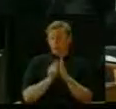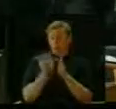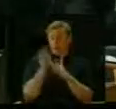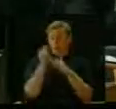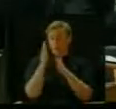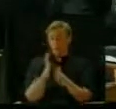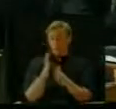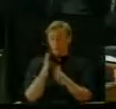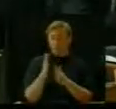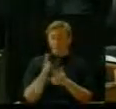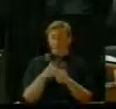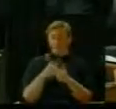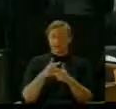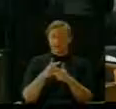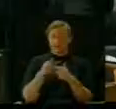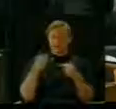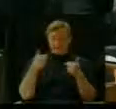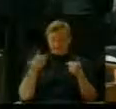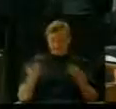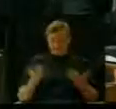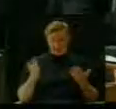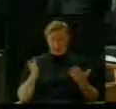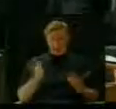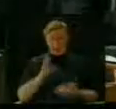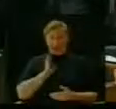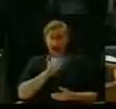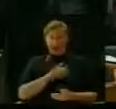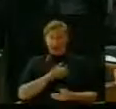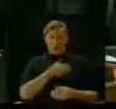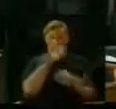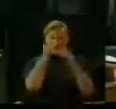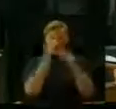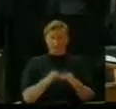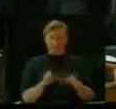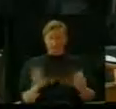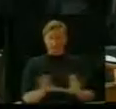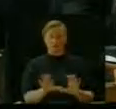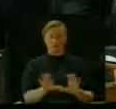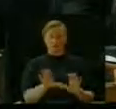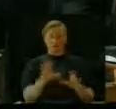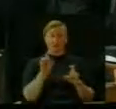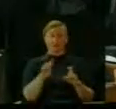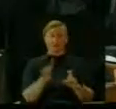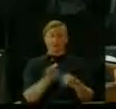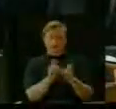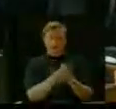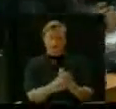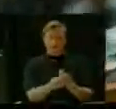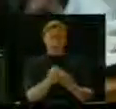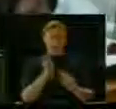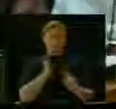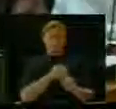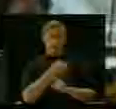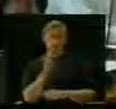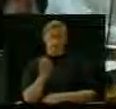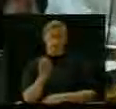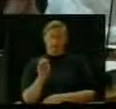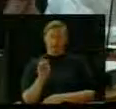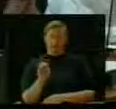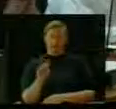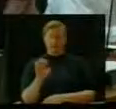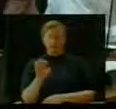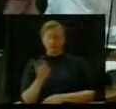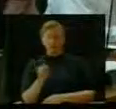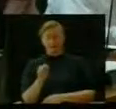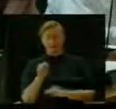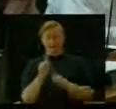Mr. Law Director, then it is up to this body to make the necessary adjustments to our